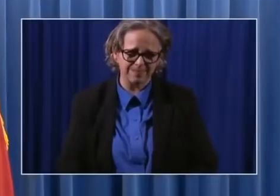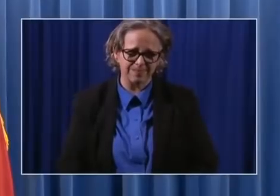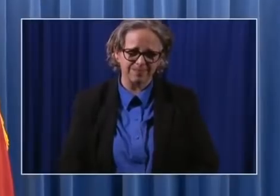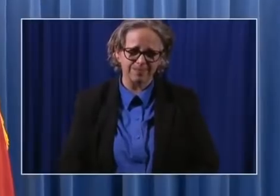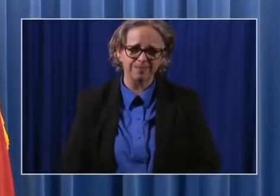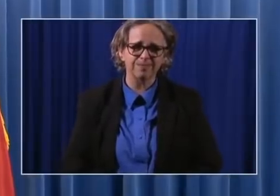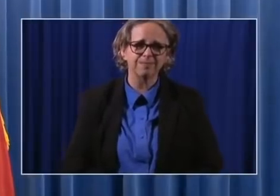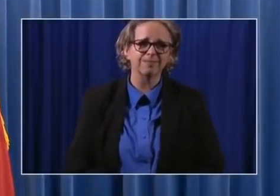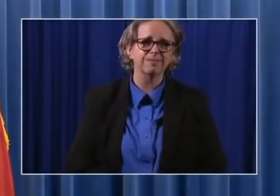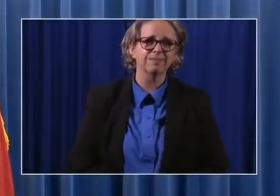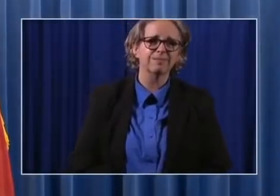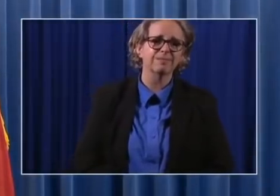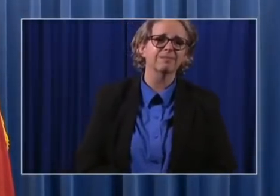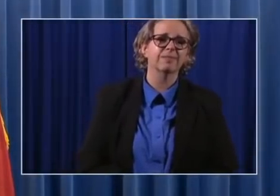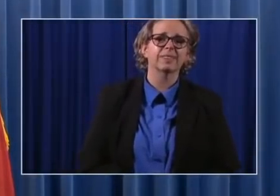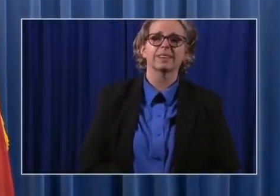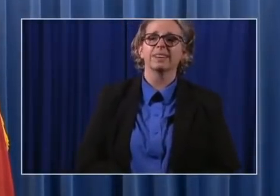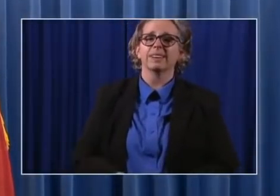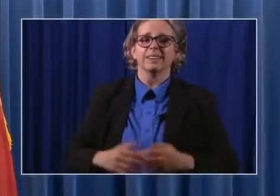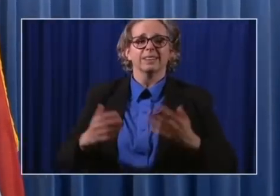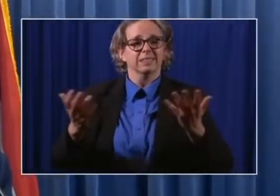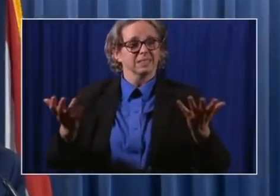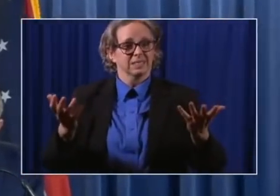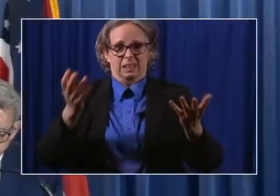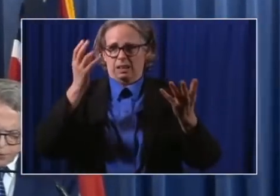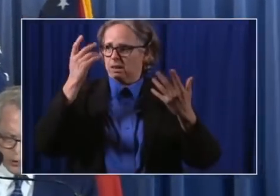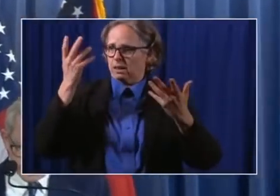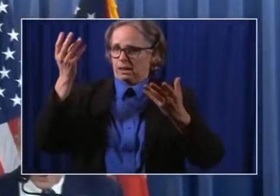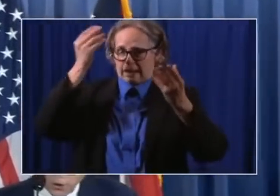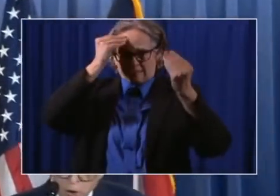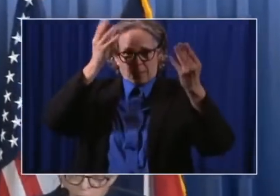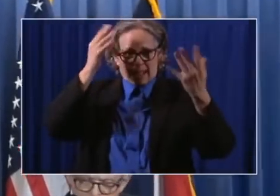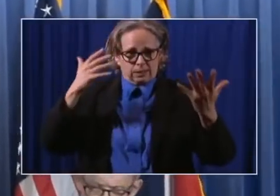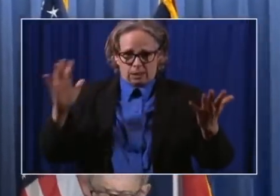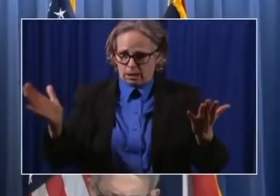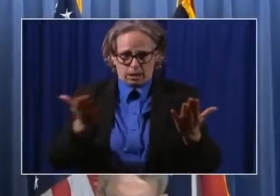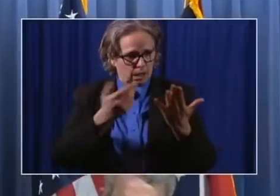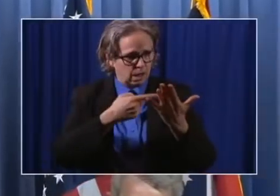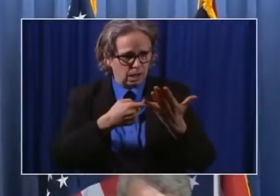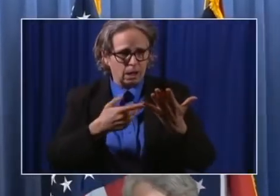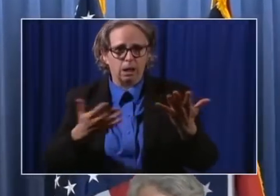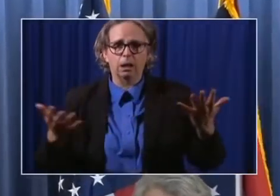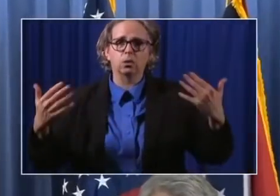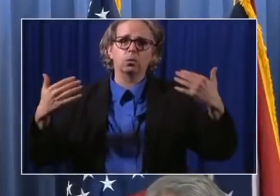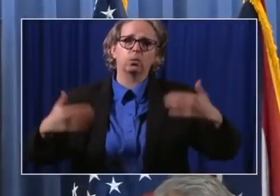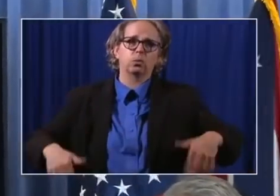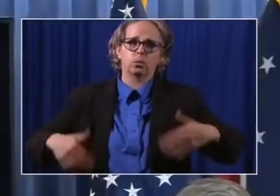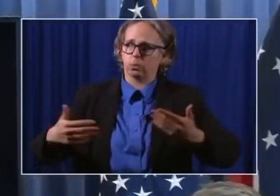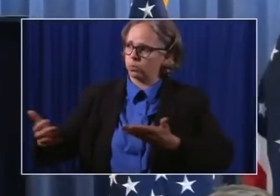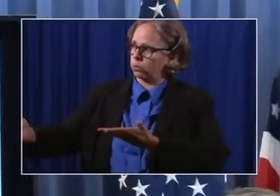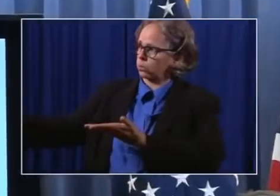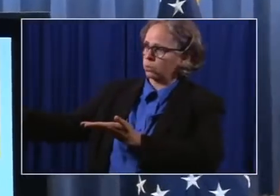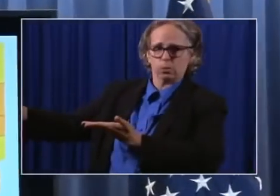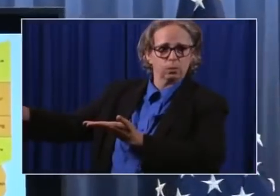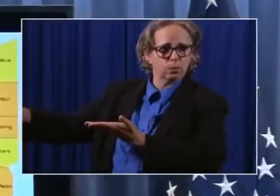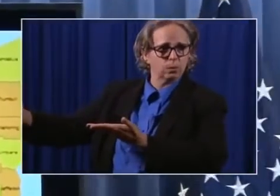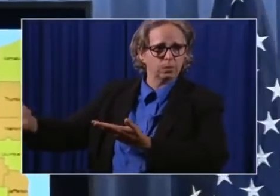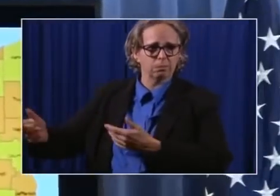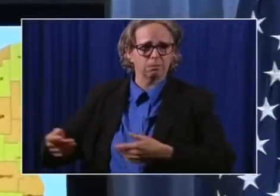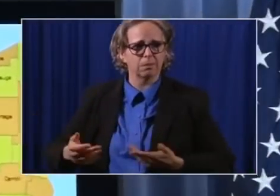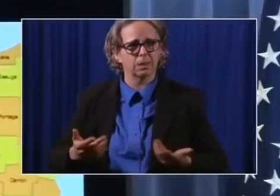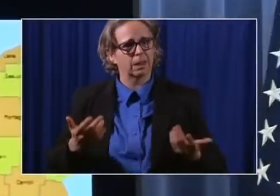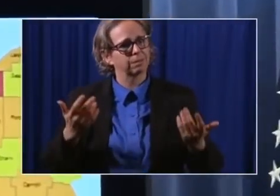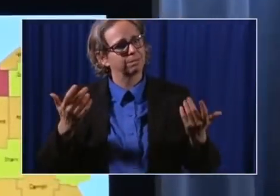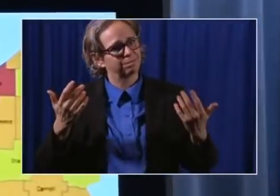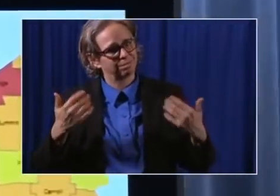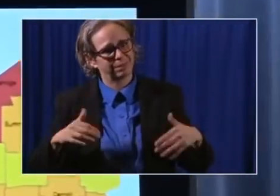I think what this tells us is that overall the measures that we've been focusing on to mitigate COVID-19 spread in the red